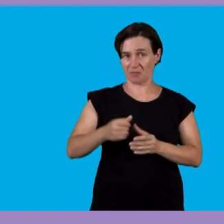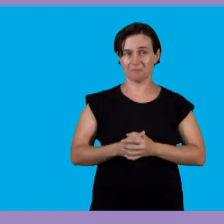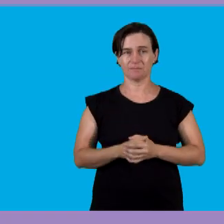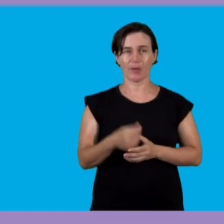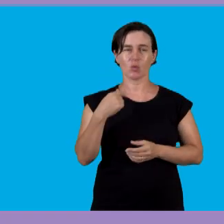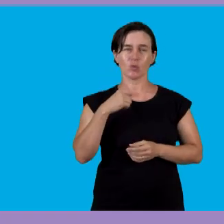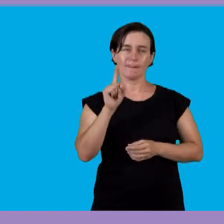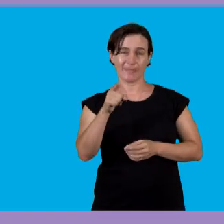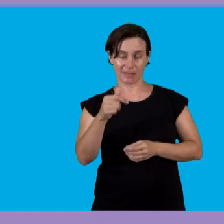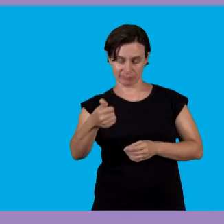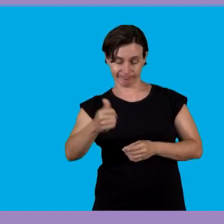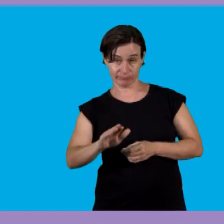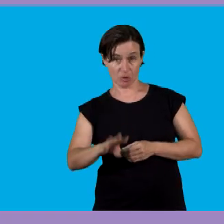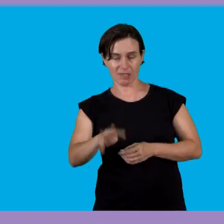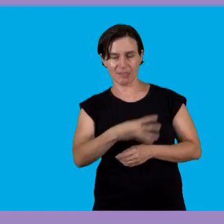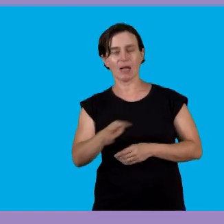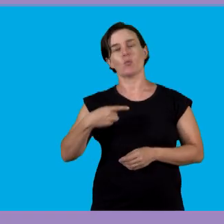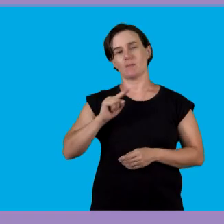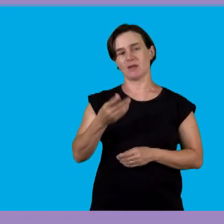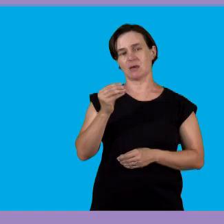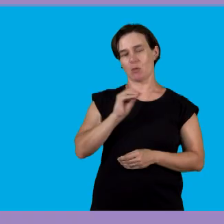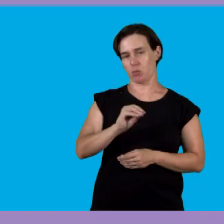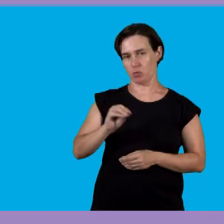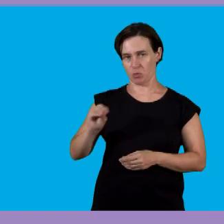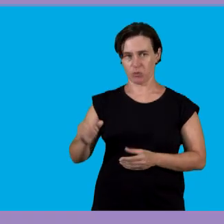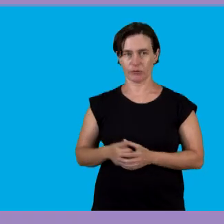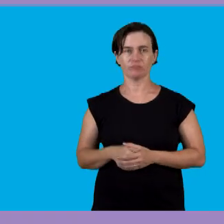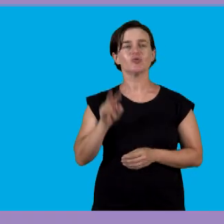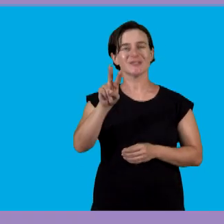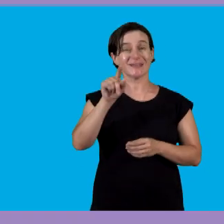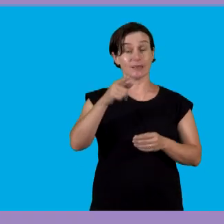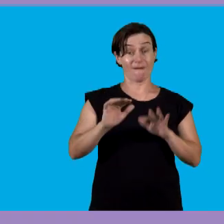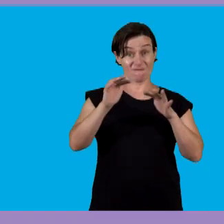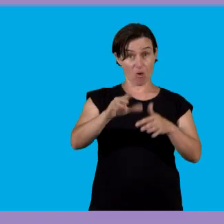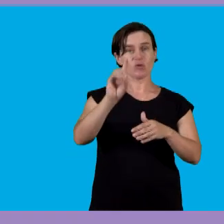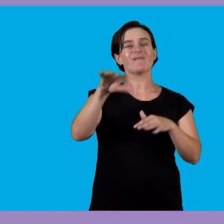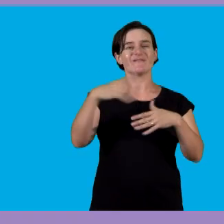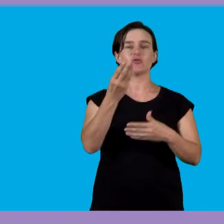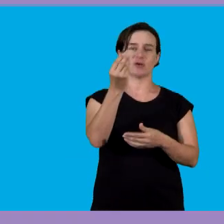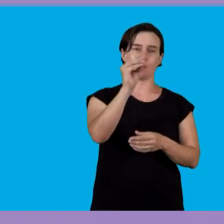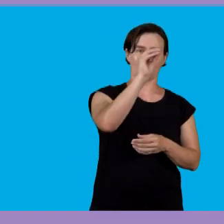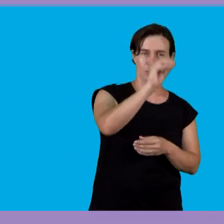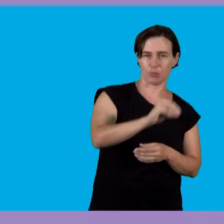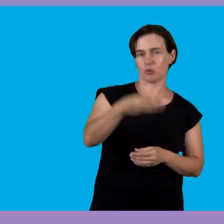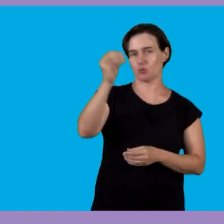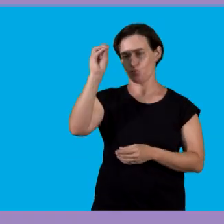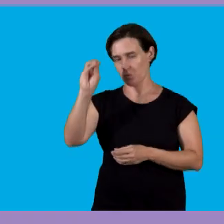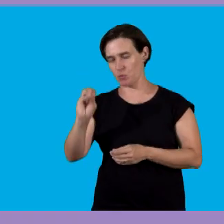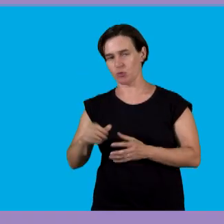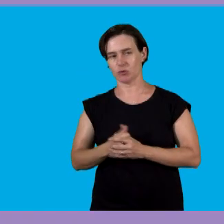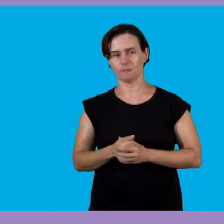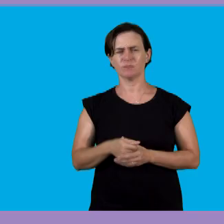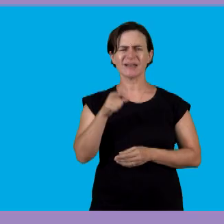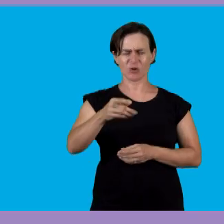fill in the table. We can see that those input values have already been filled out with their output values. But what about the